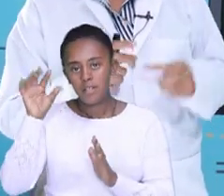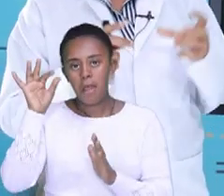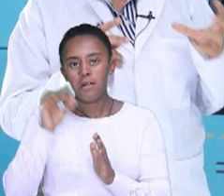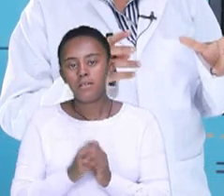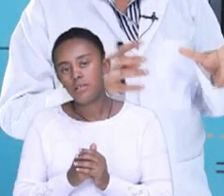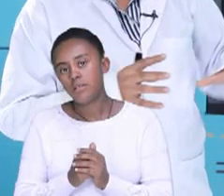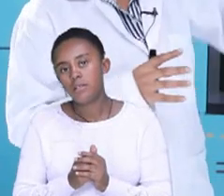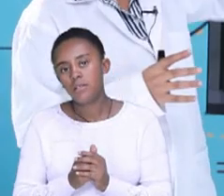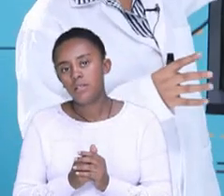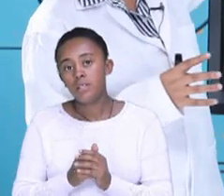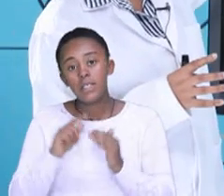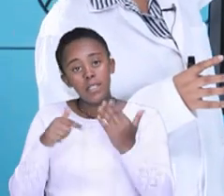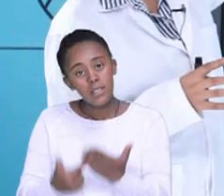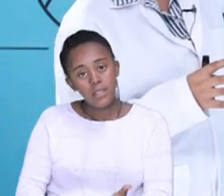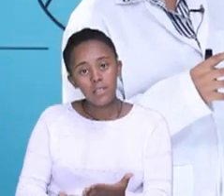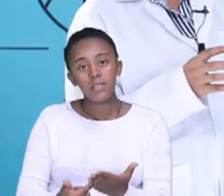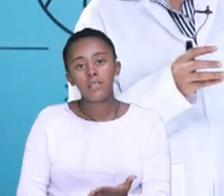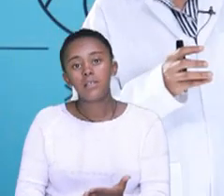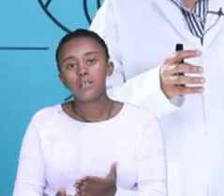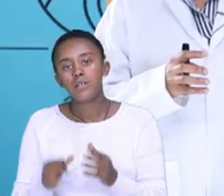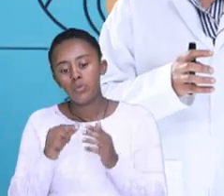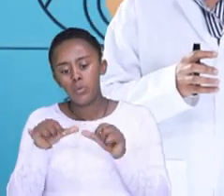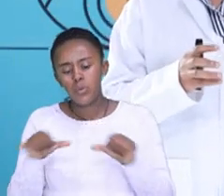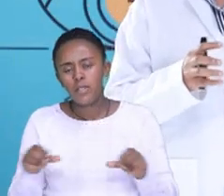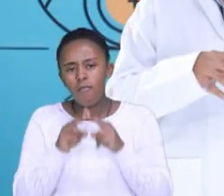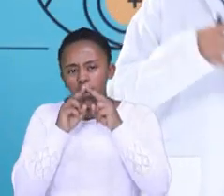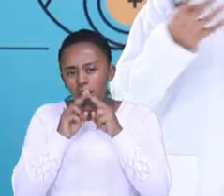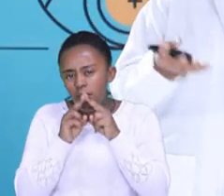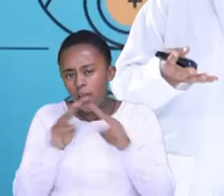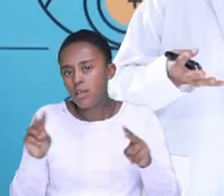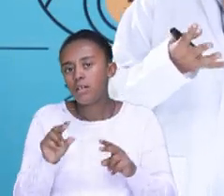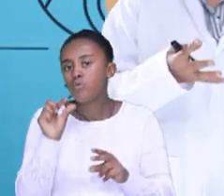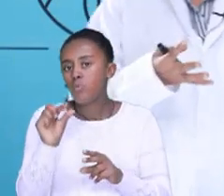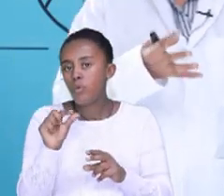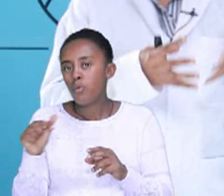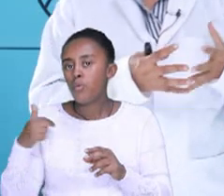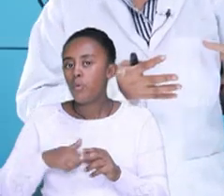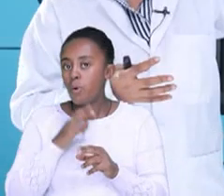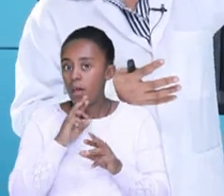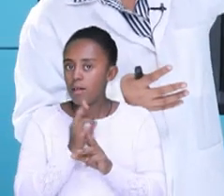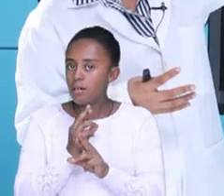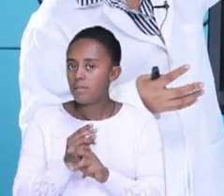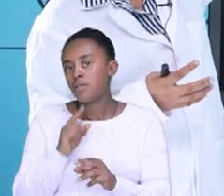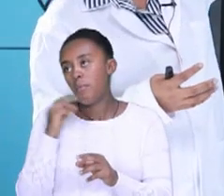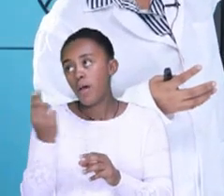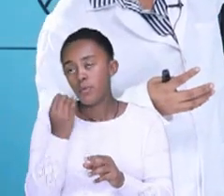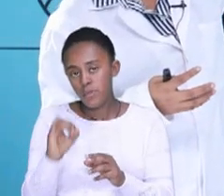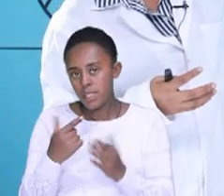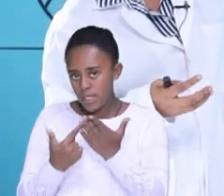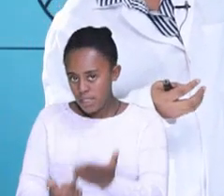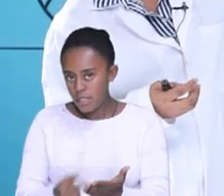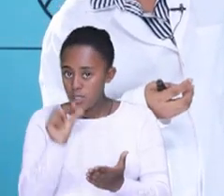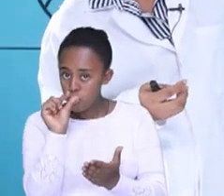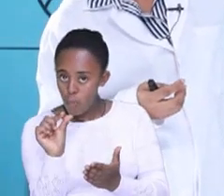-9. Imagine, these units are very small, so we are expected to measure cells by using